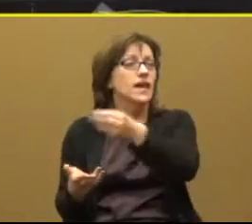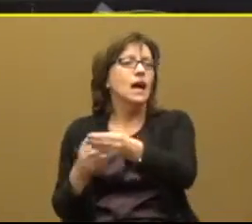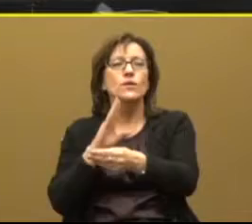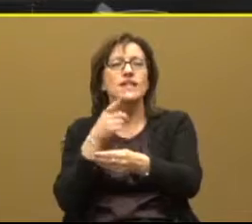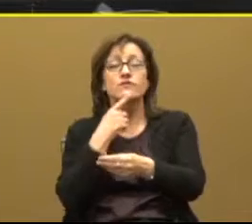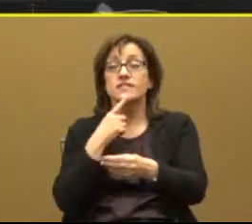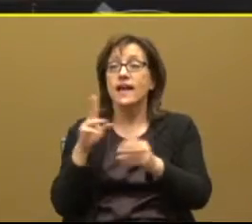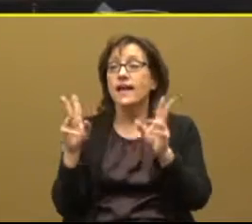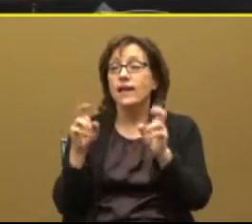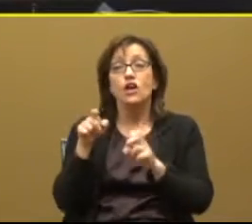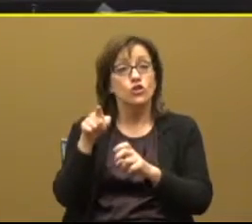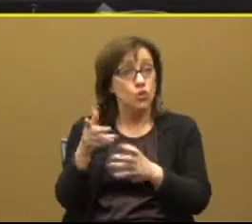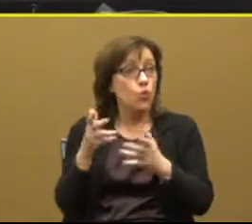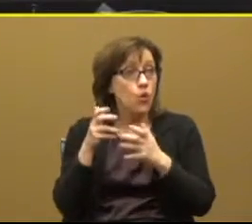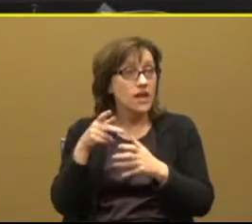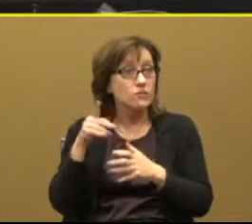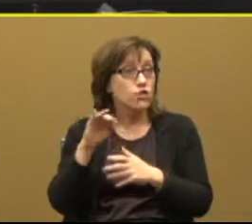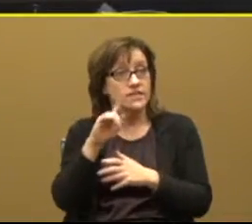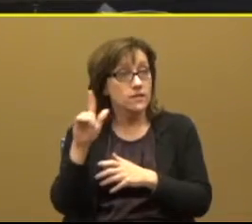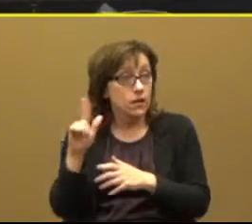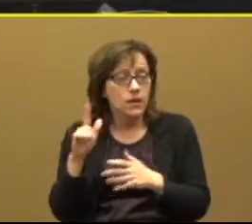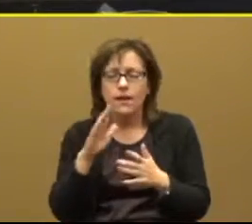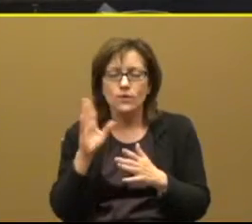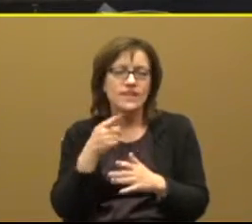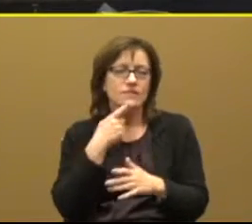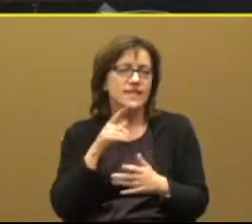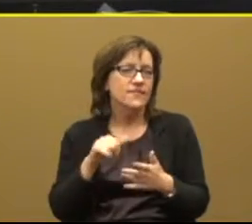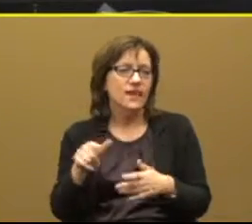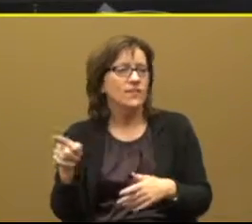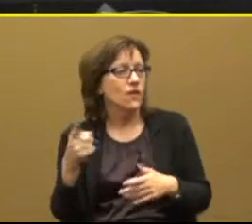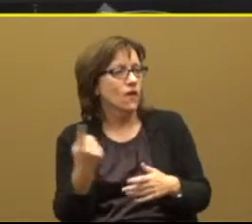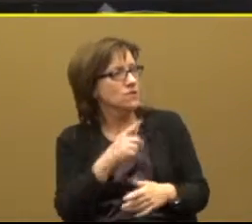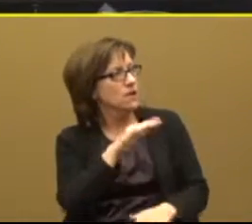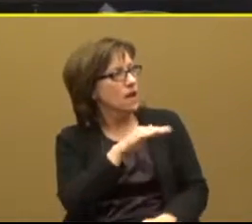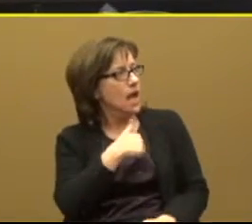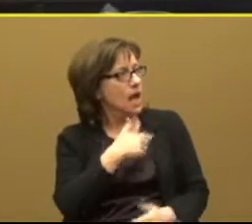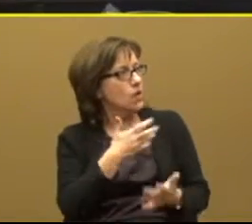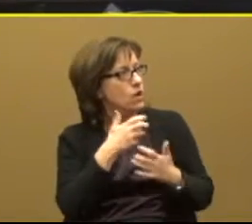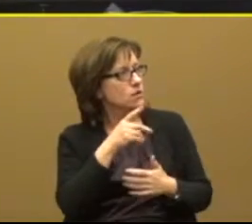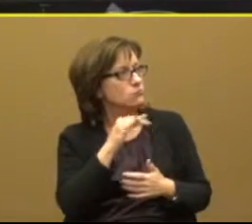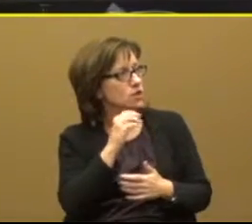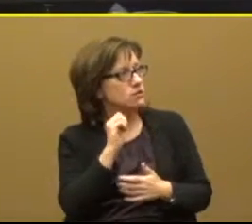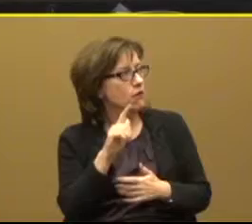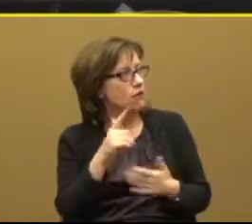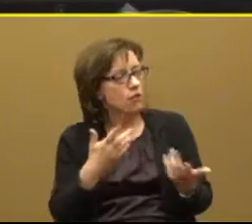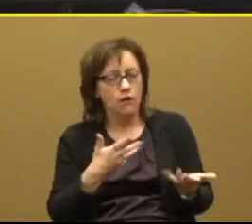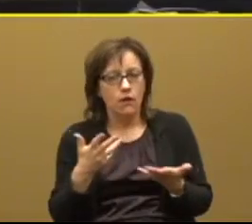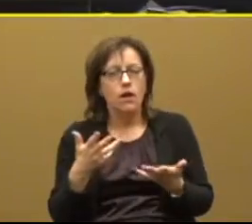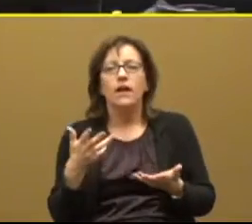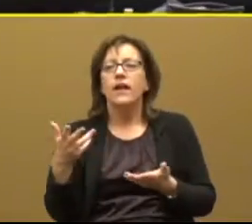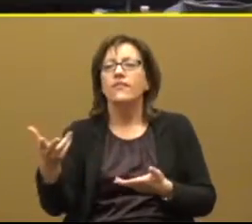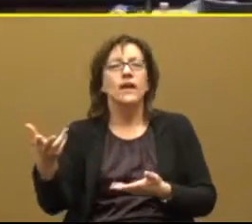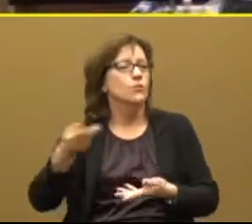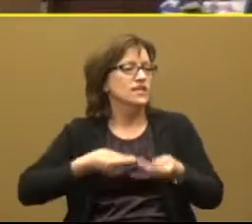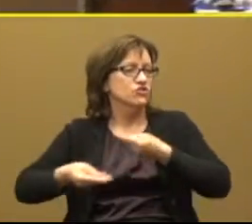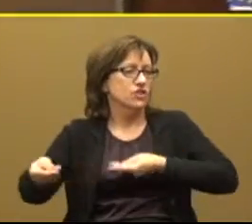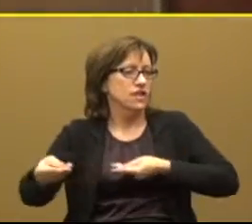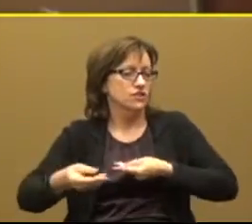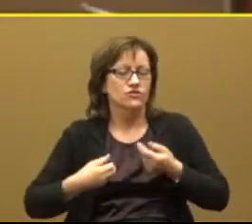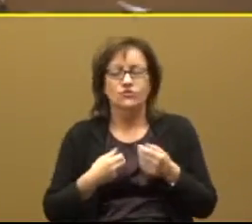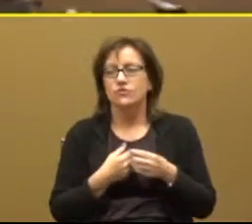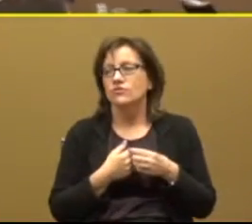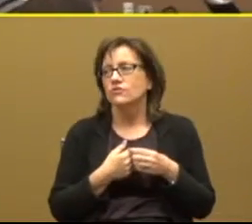because kids are constantly prompted like that. I want a pretzel. And then we make the exchange. And